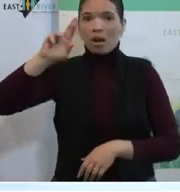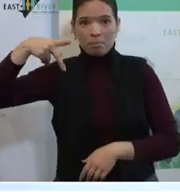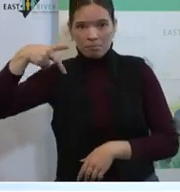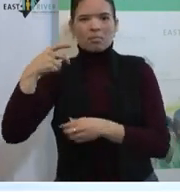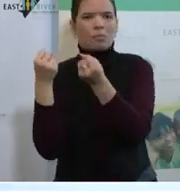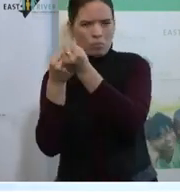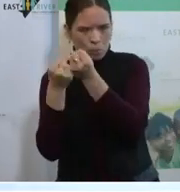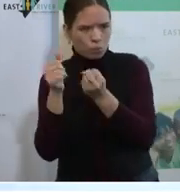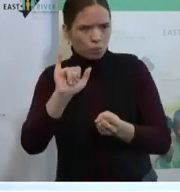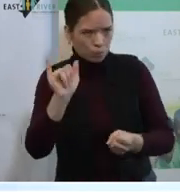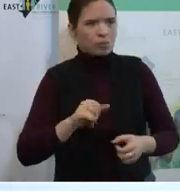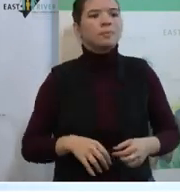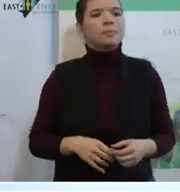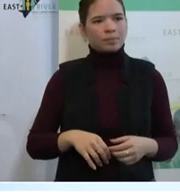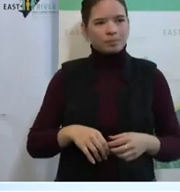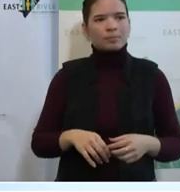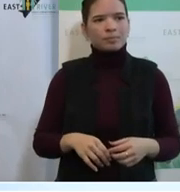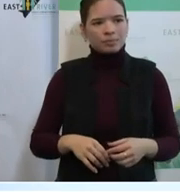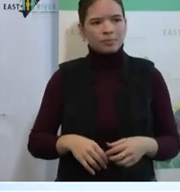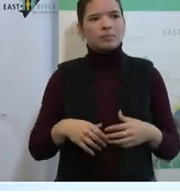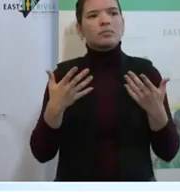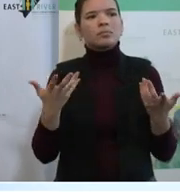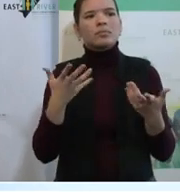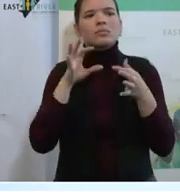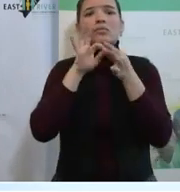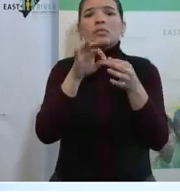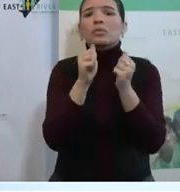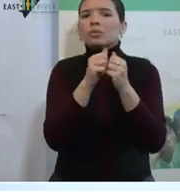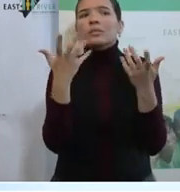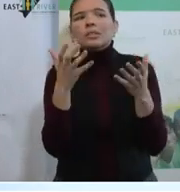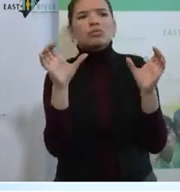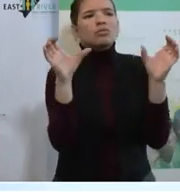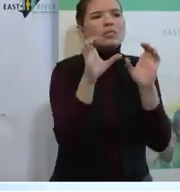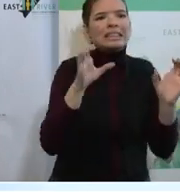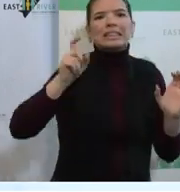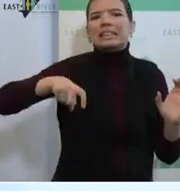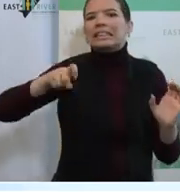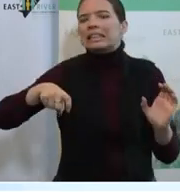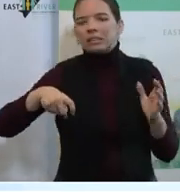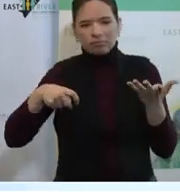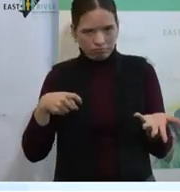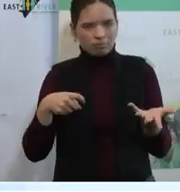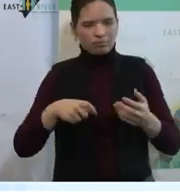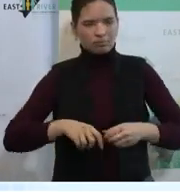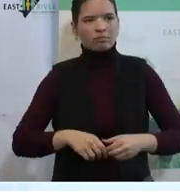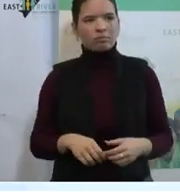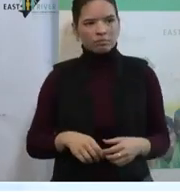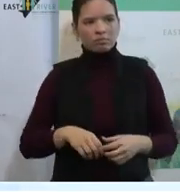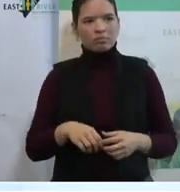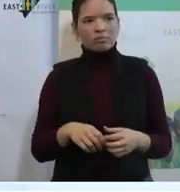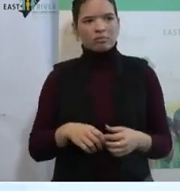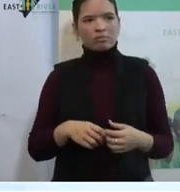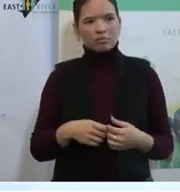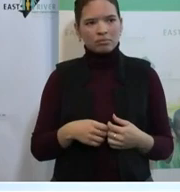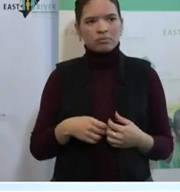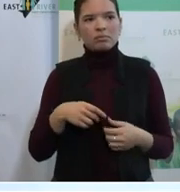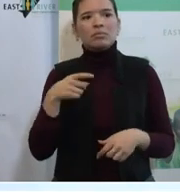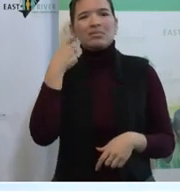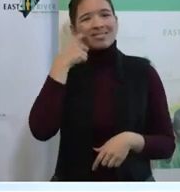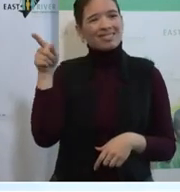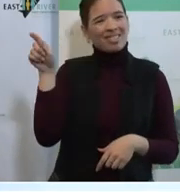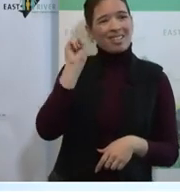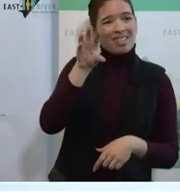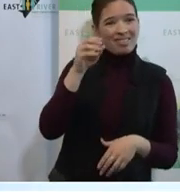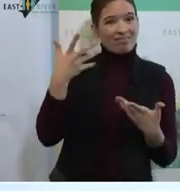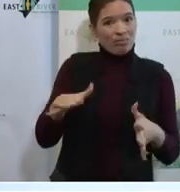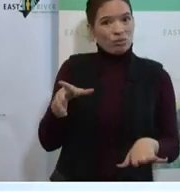anything within the scope of the certification, as our second speaker mentioned, all of the volunteers are trained and certified annually.